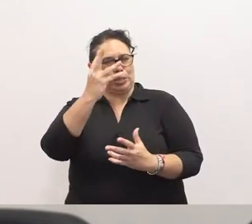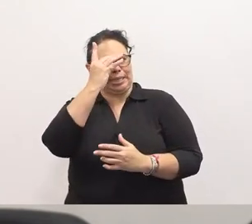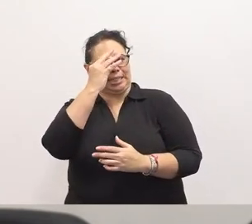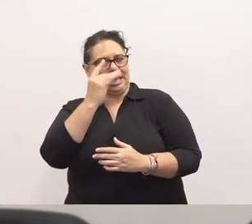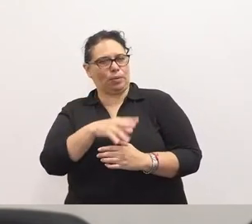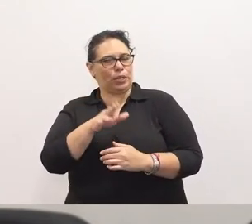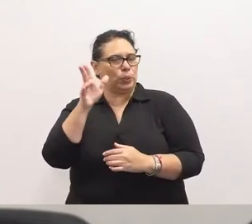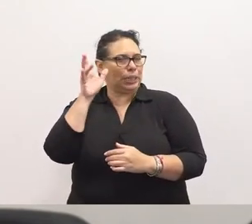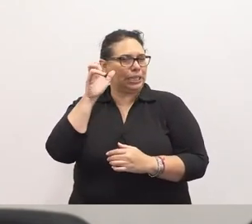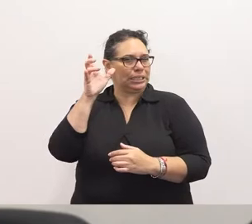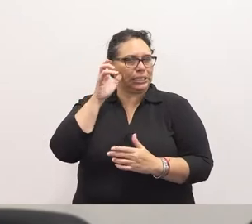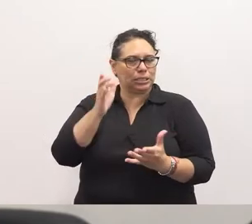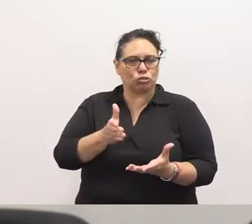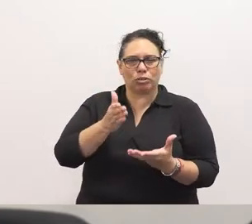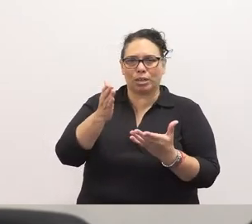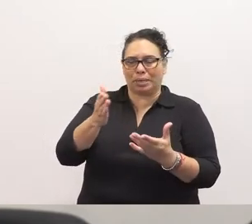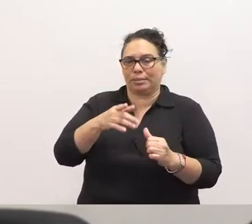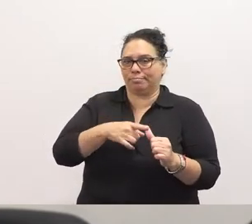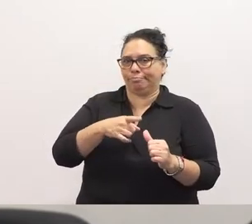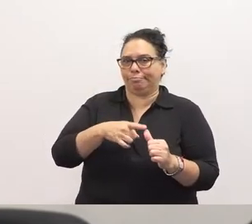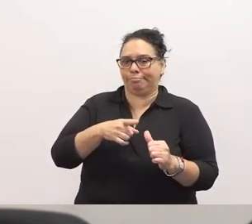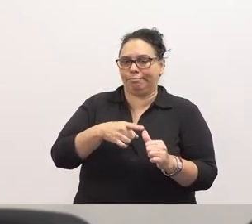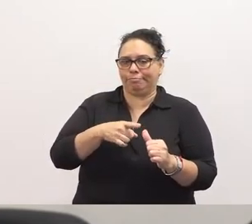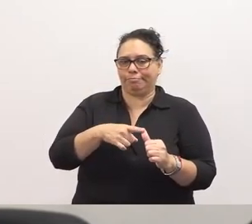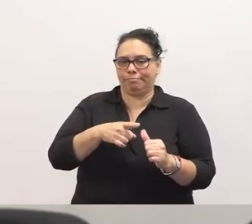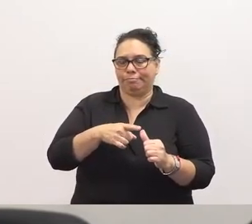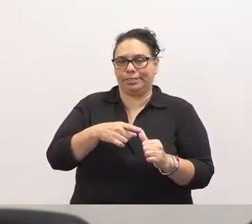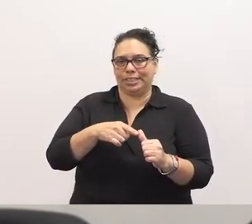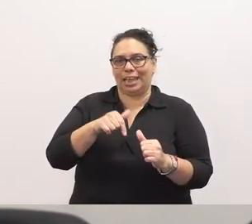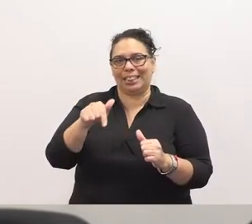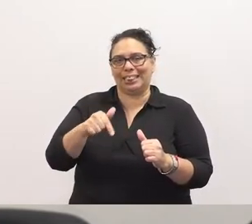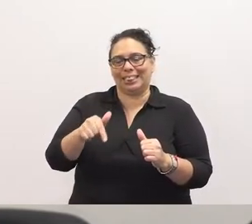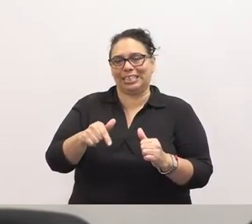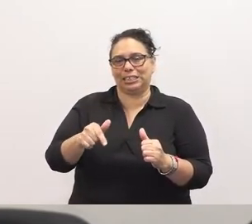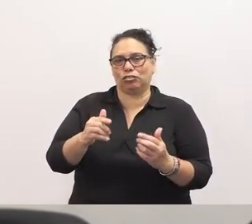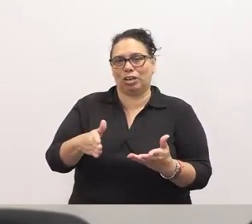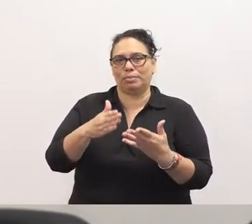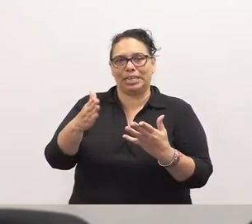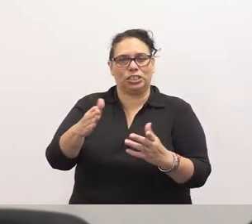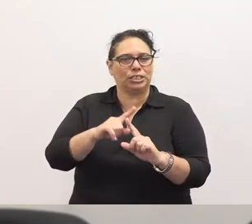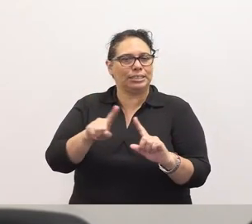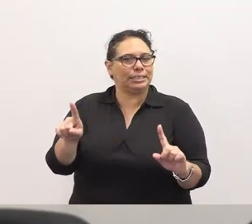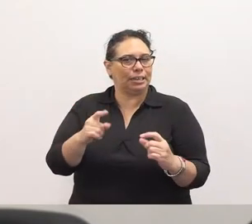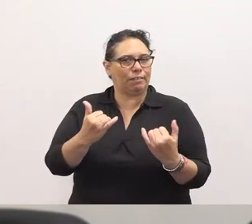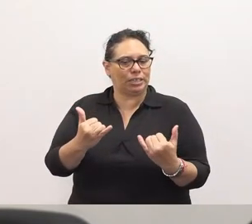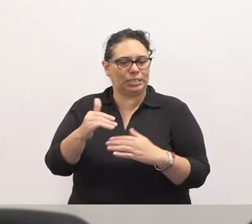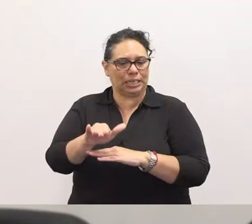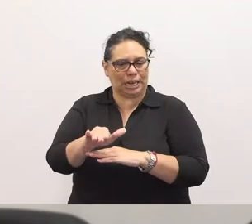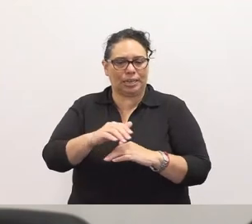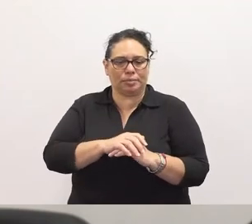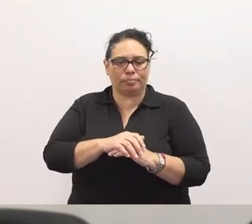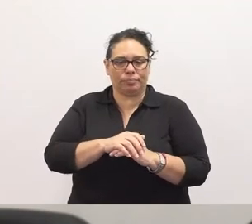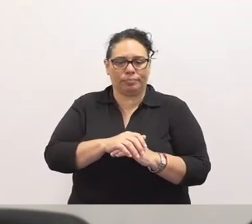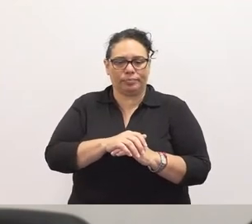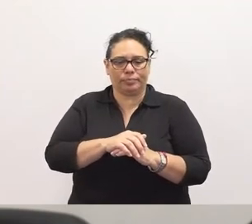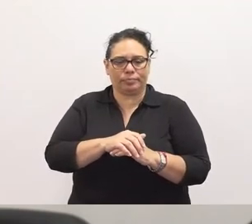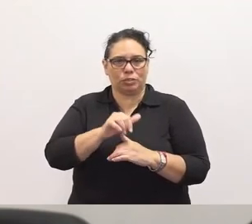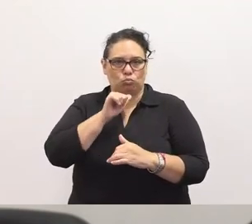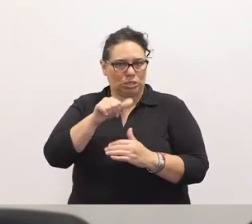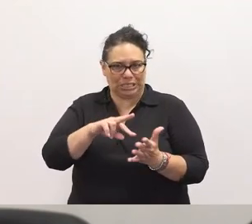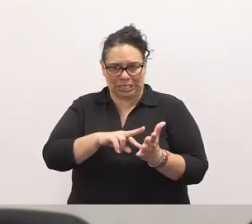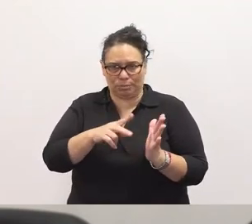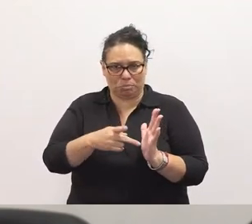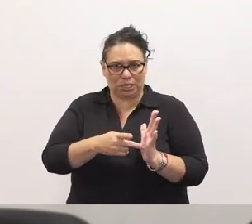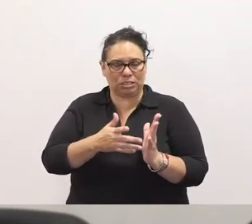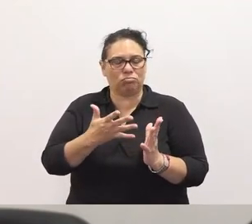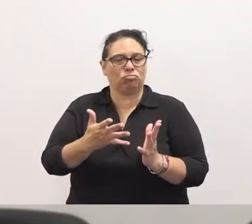listen to these recommendations. First of all, this set of recommendations is very different tonight. And it wasn't on purpose. I want to